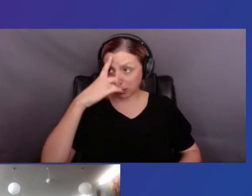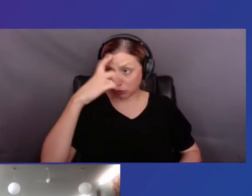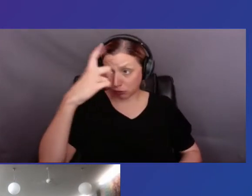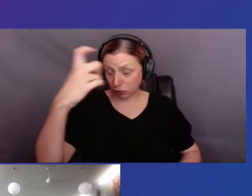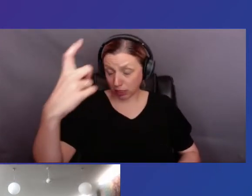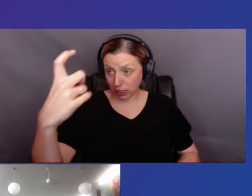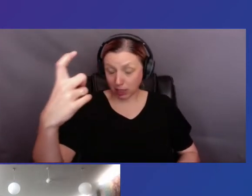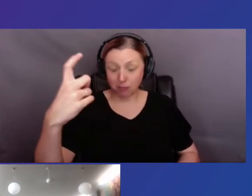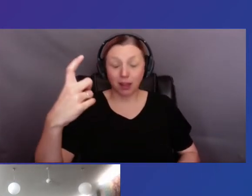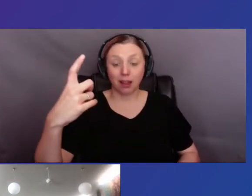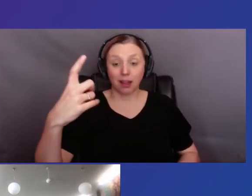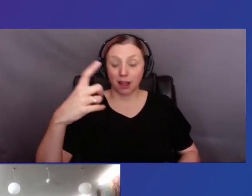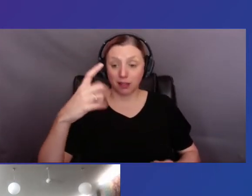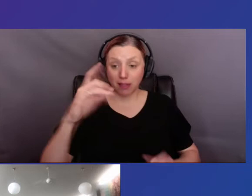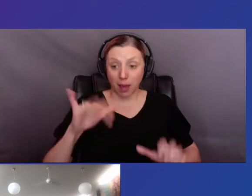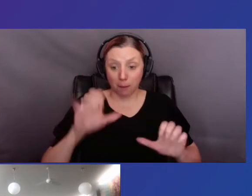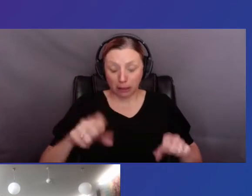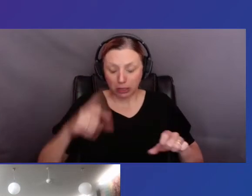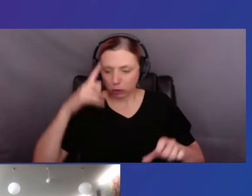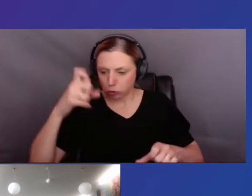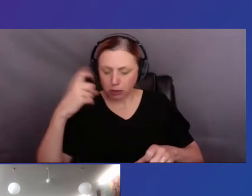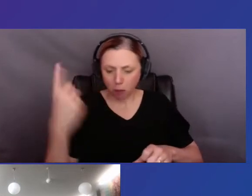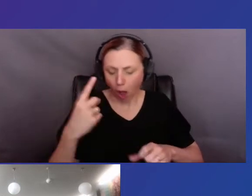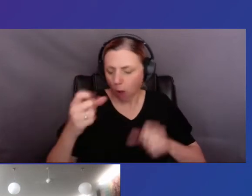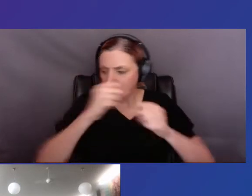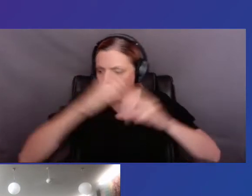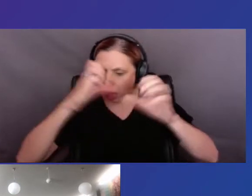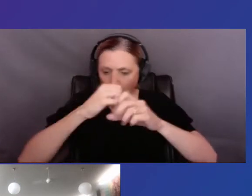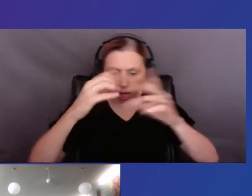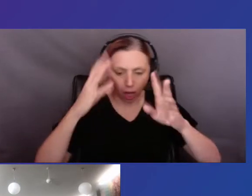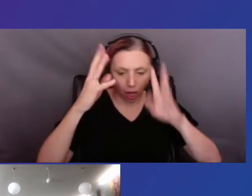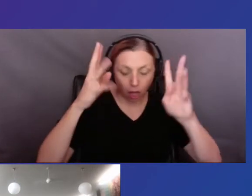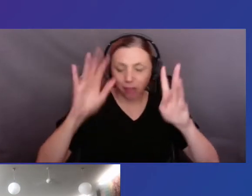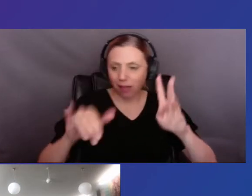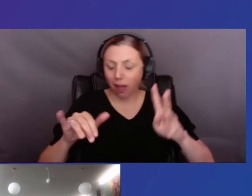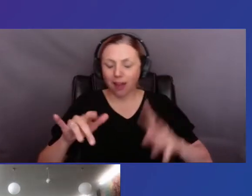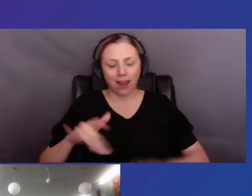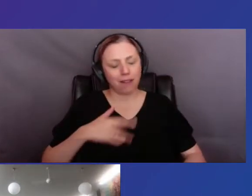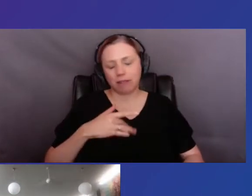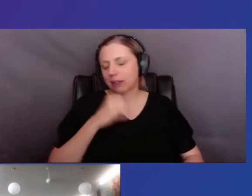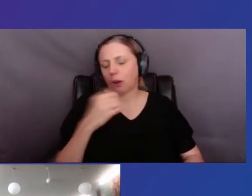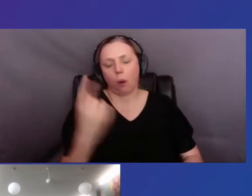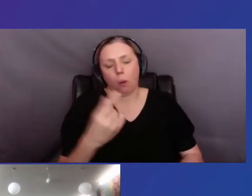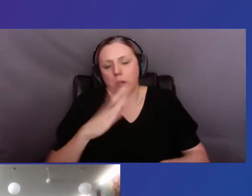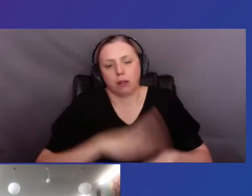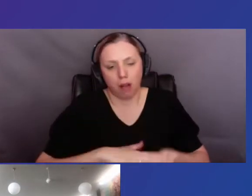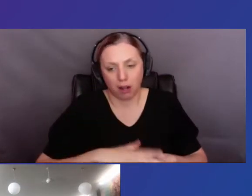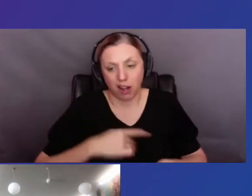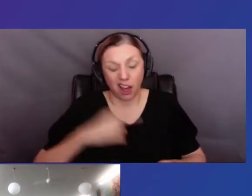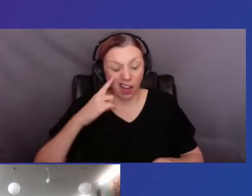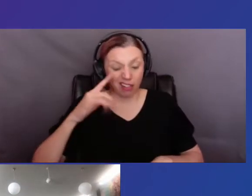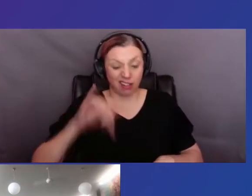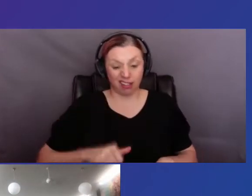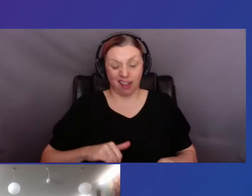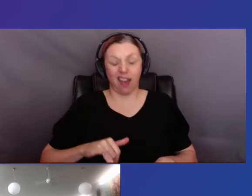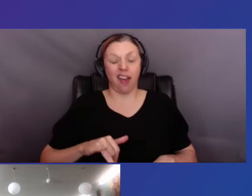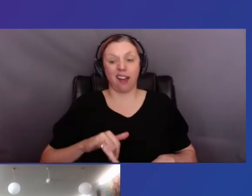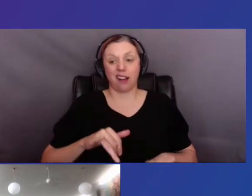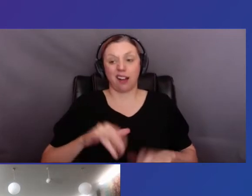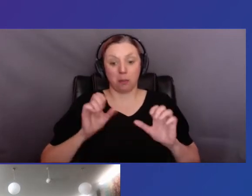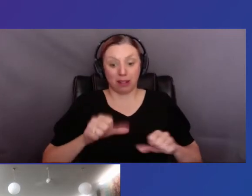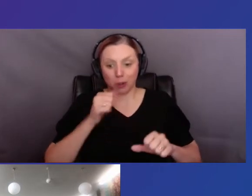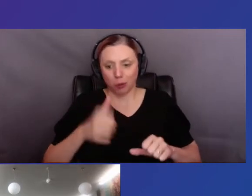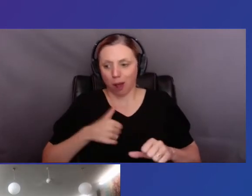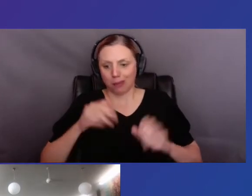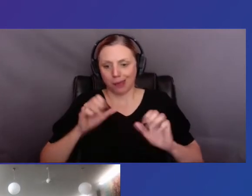time. And I think I grieved that for a little while, or for years. And then